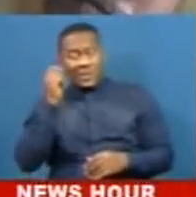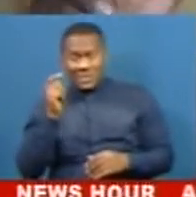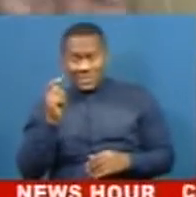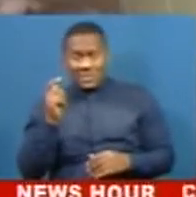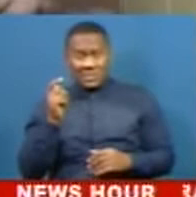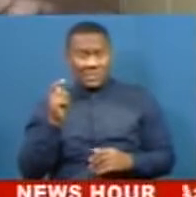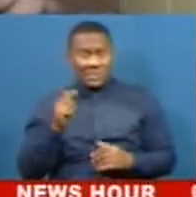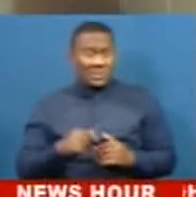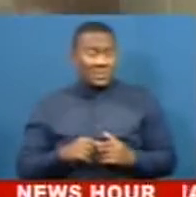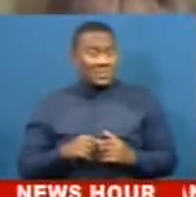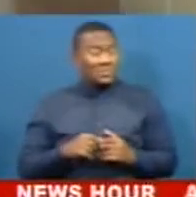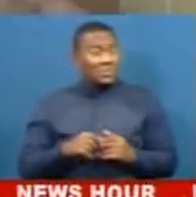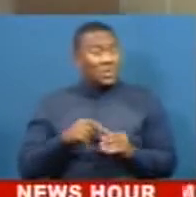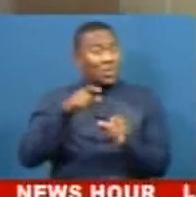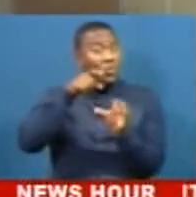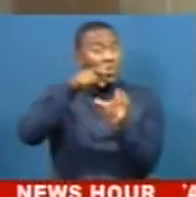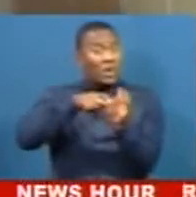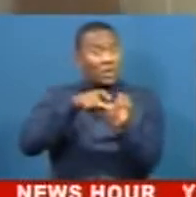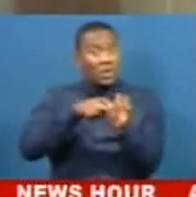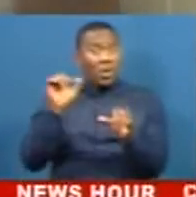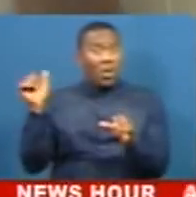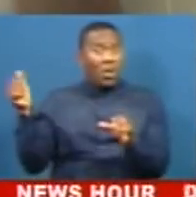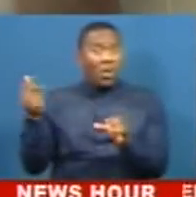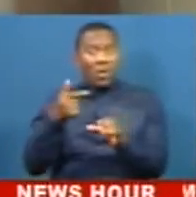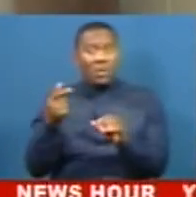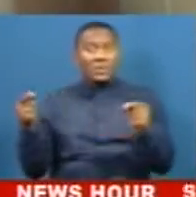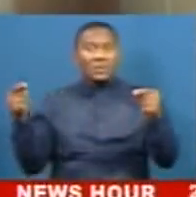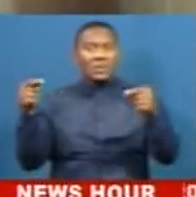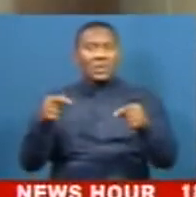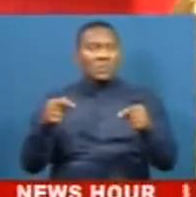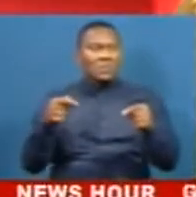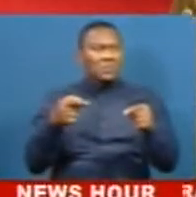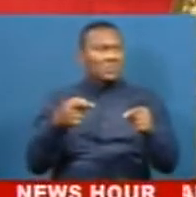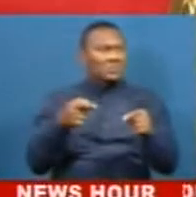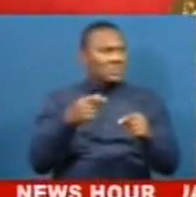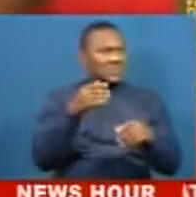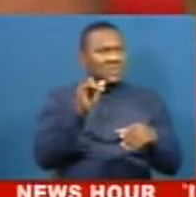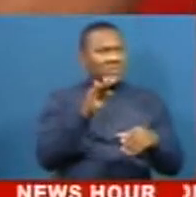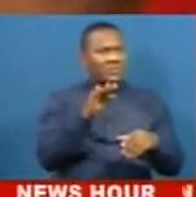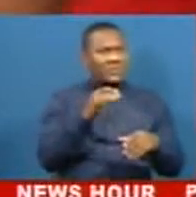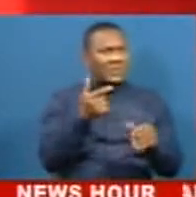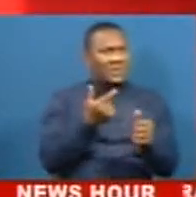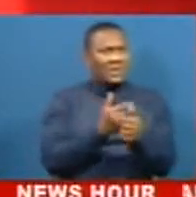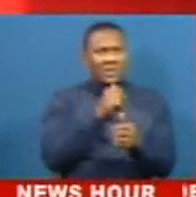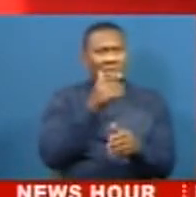had the privilege to speak to Angola, and they will participating in this panel. If Ghana is not there, then what am I here for?